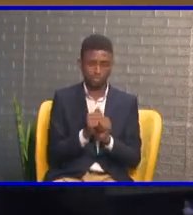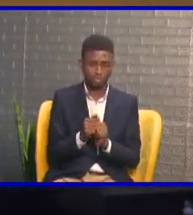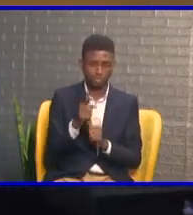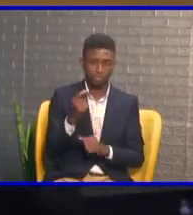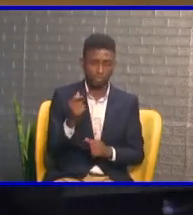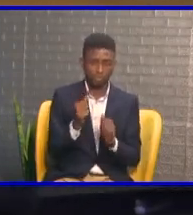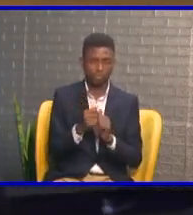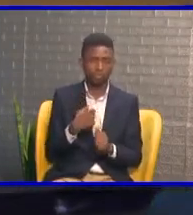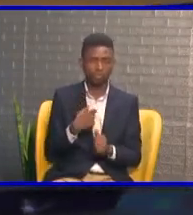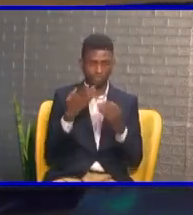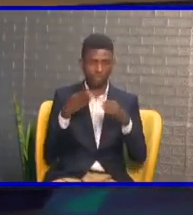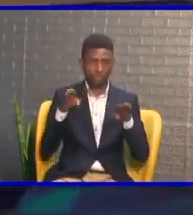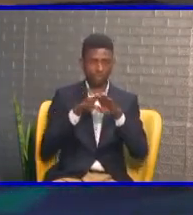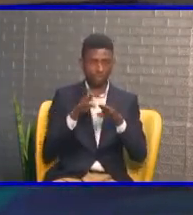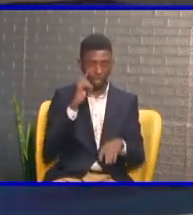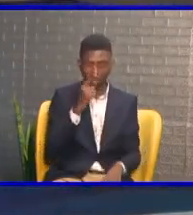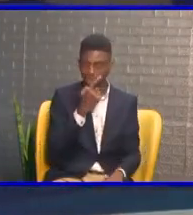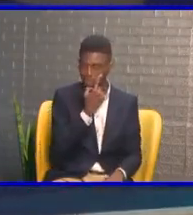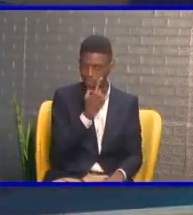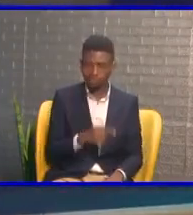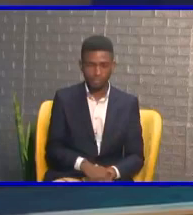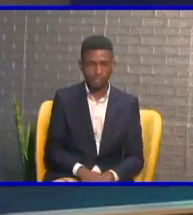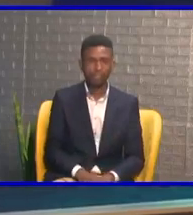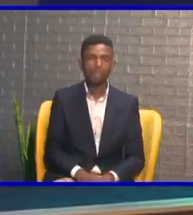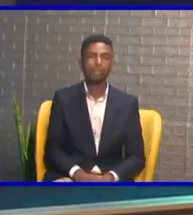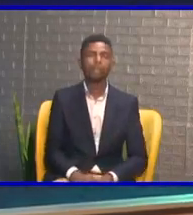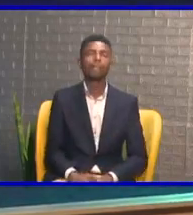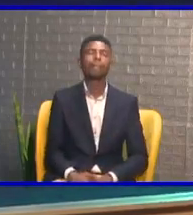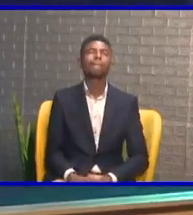your eyes. Don't worry, I will not steal your wallet. Close your eyes.